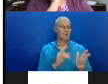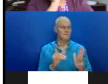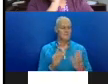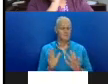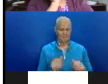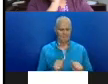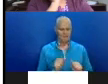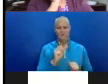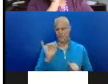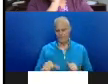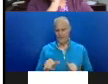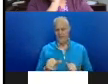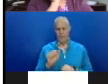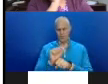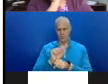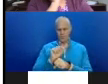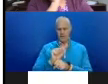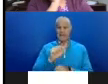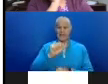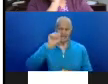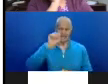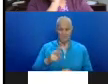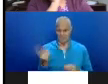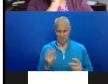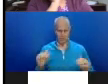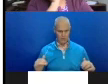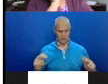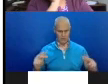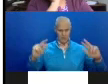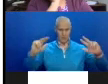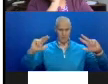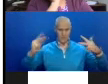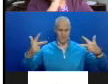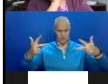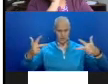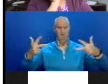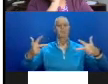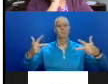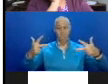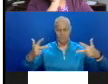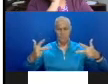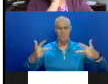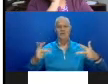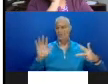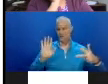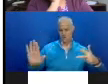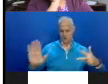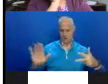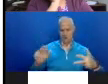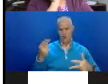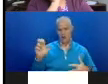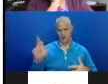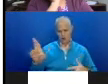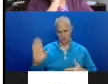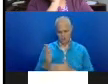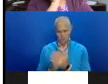so that work, if they do both end up in phase 3, and so on her part, it's, moving